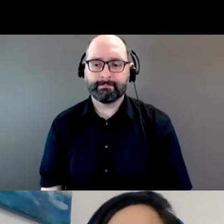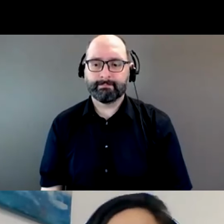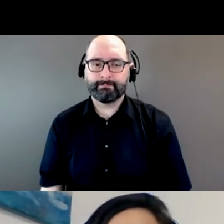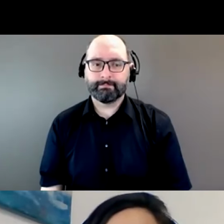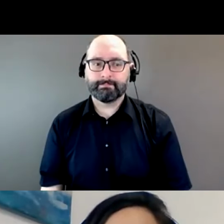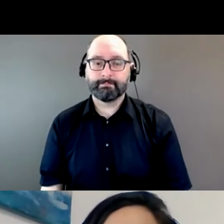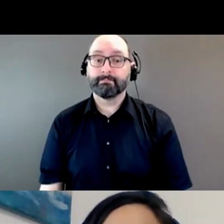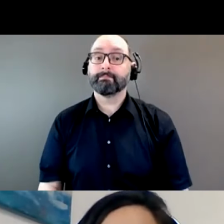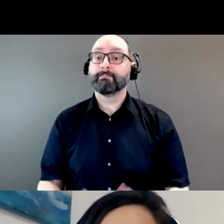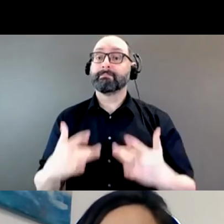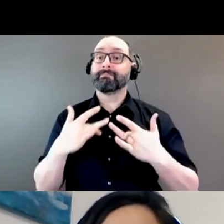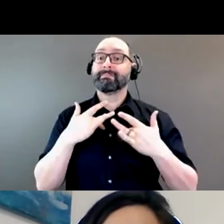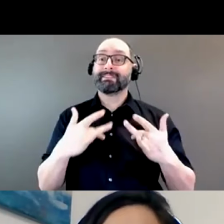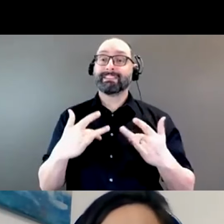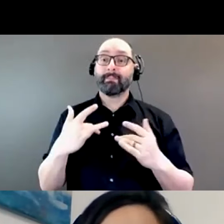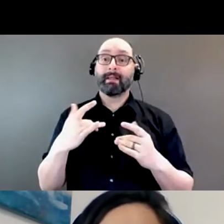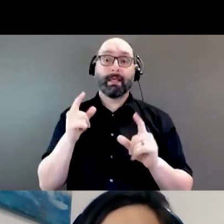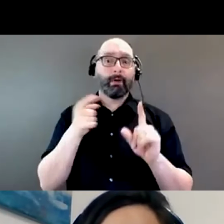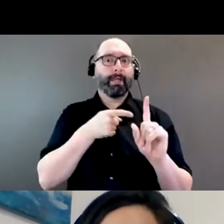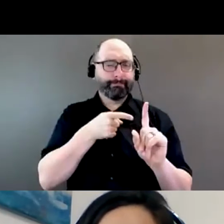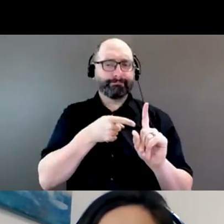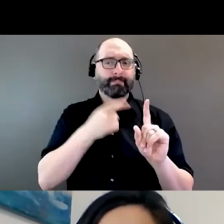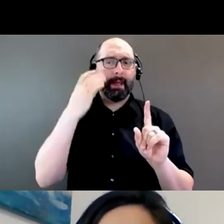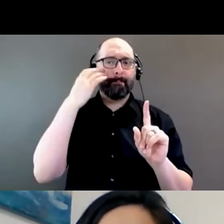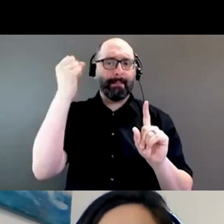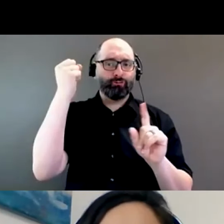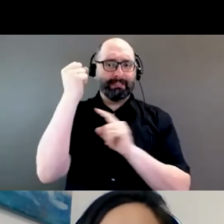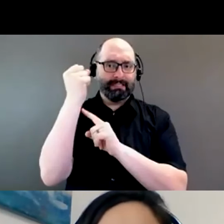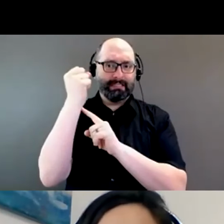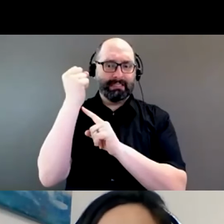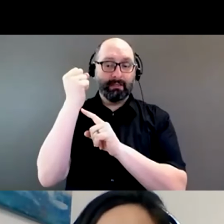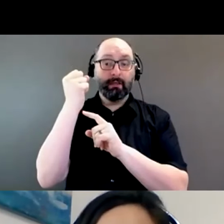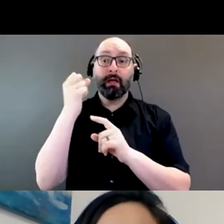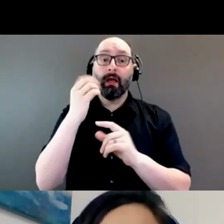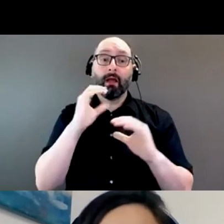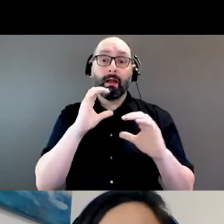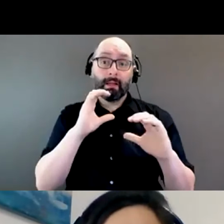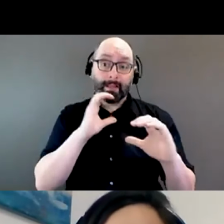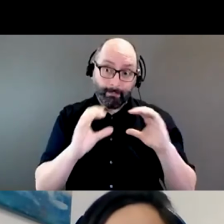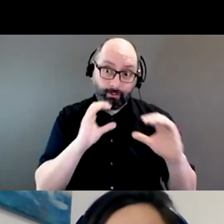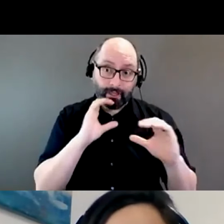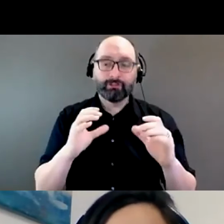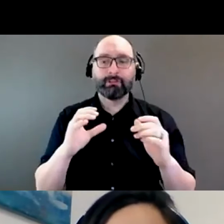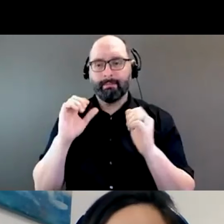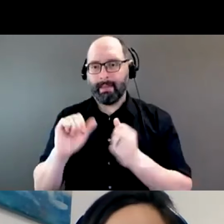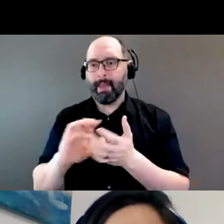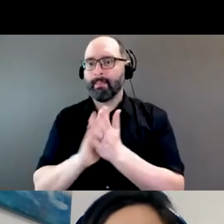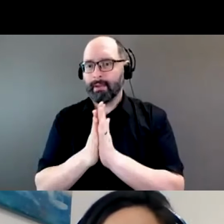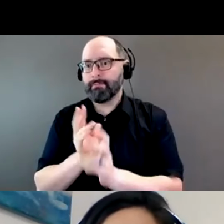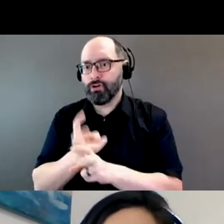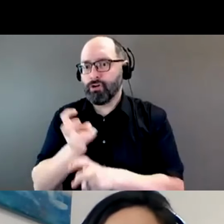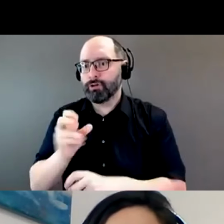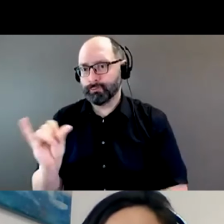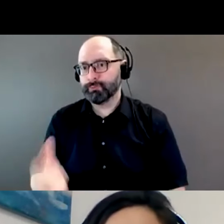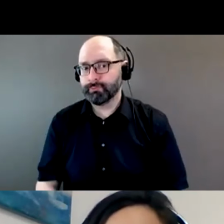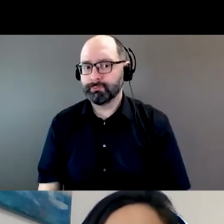So we typically think about memory getting more impaired as dementia progresses, and communication may become increasingly difficult as well.